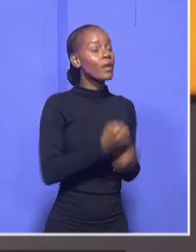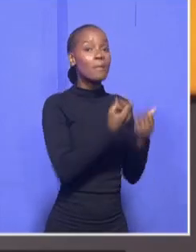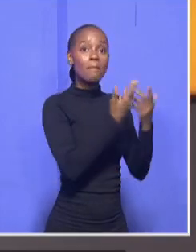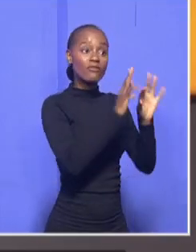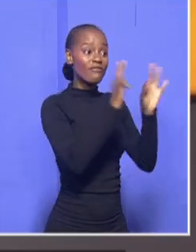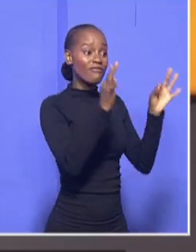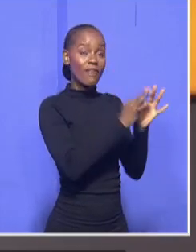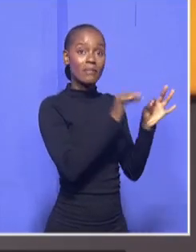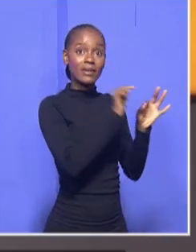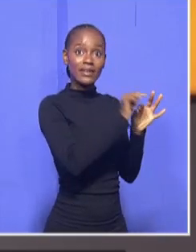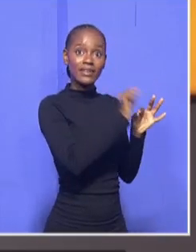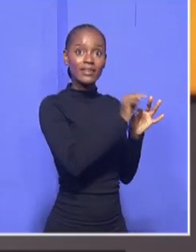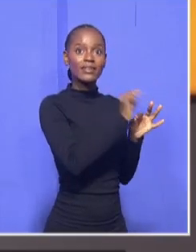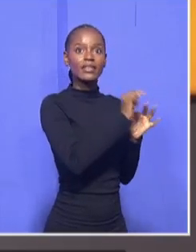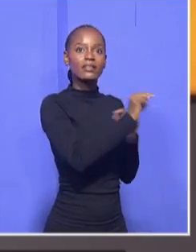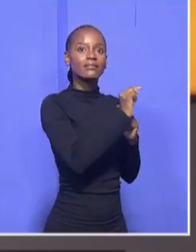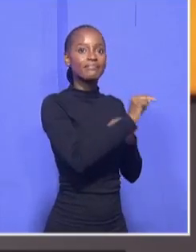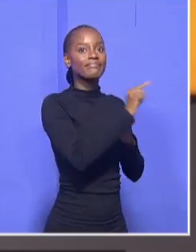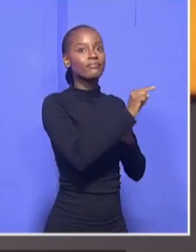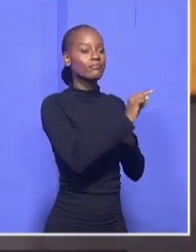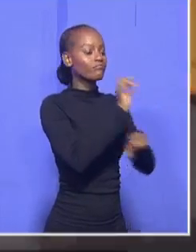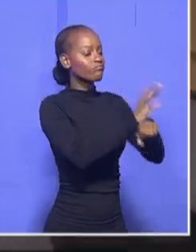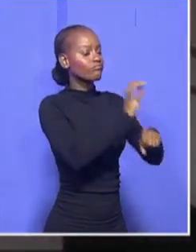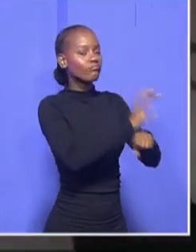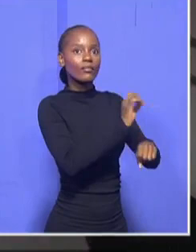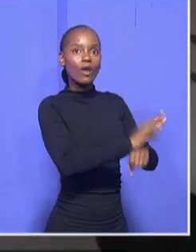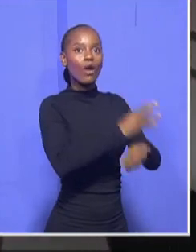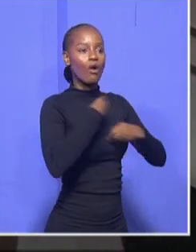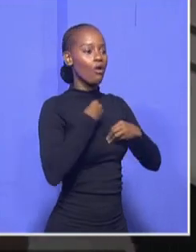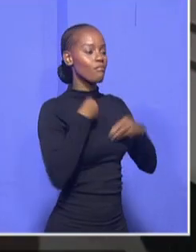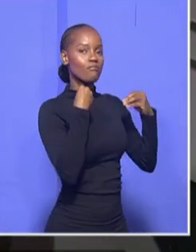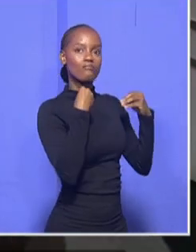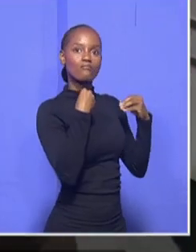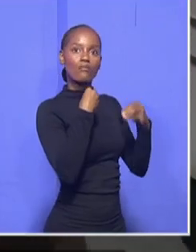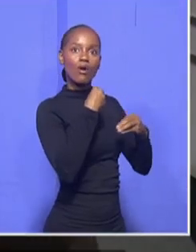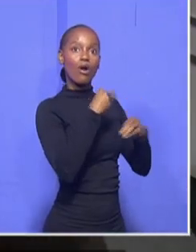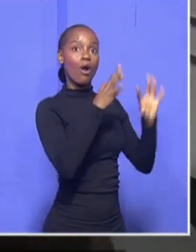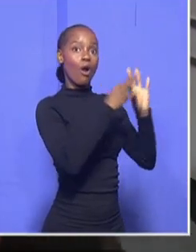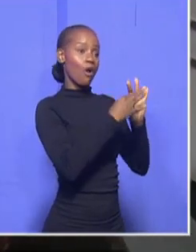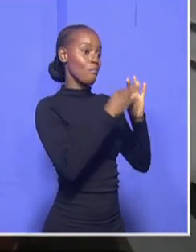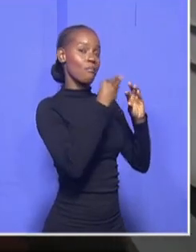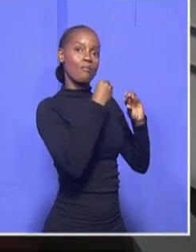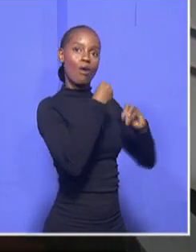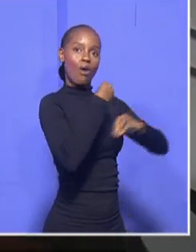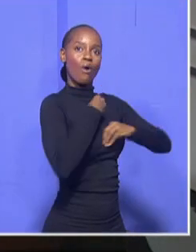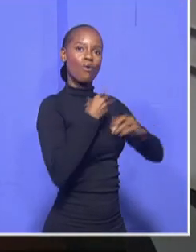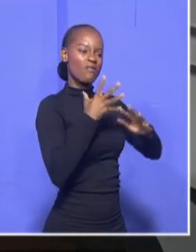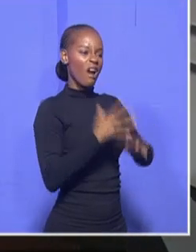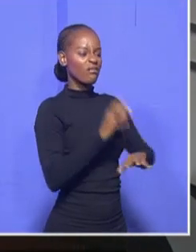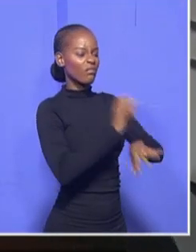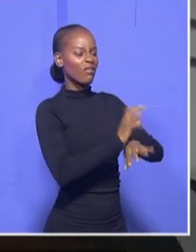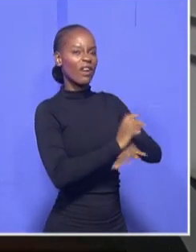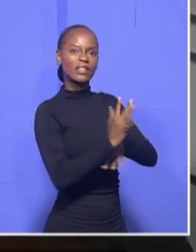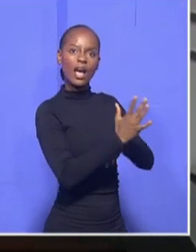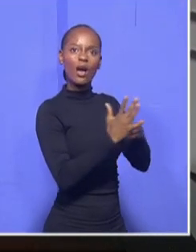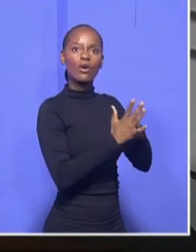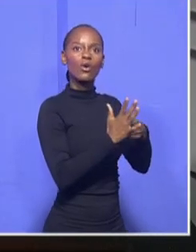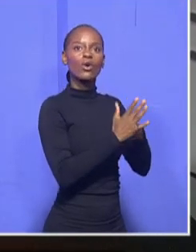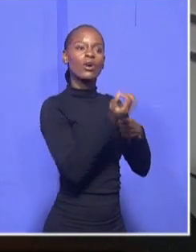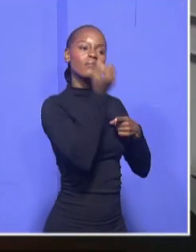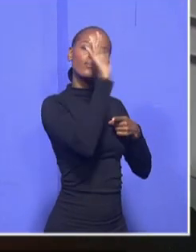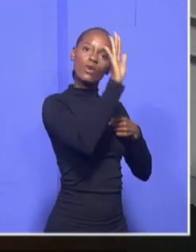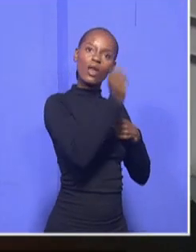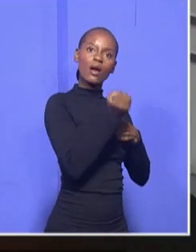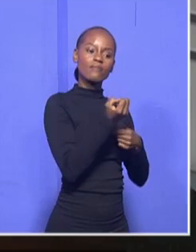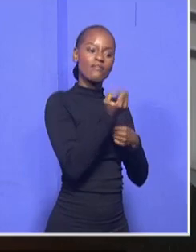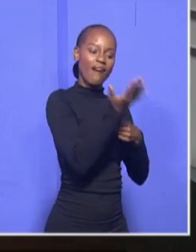should homeowners take into consideration when embarking on such a decision? I mean, in terms of their solar provider, financing, insurance and maintenance? Yeah,